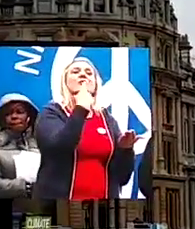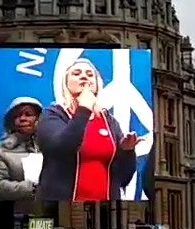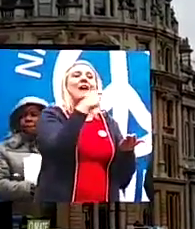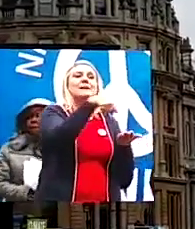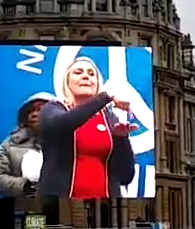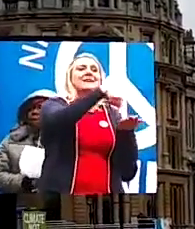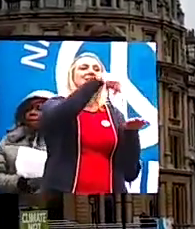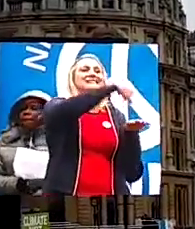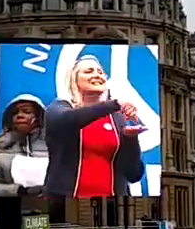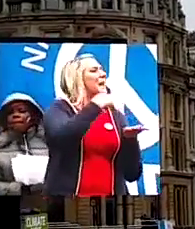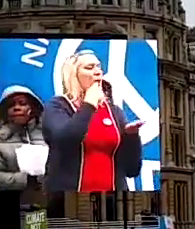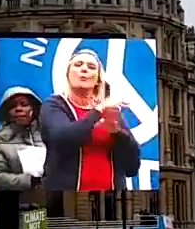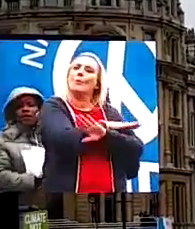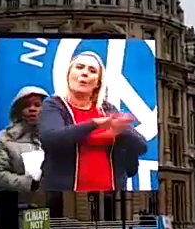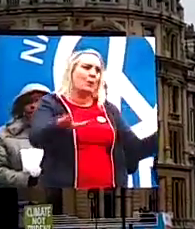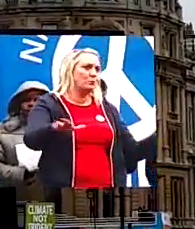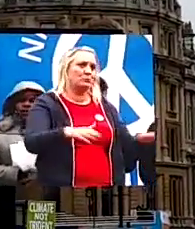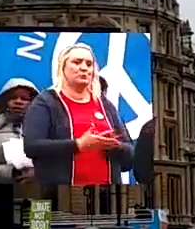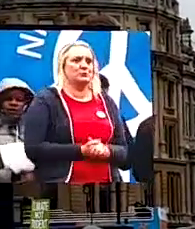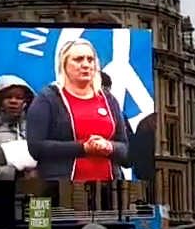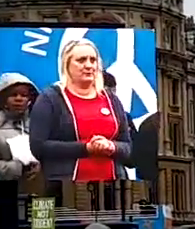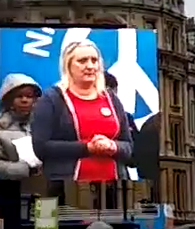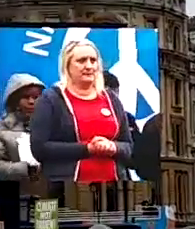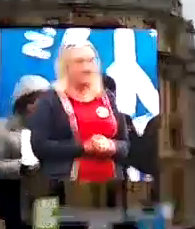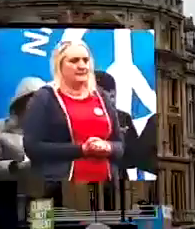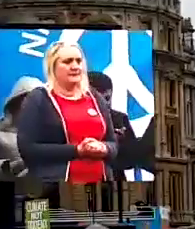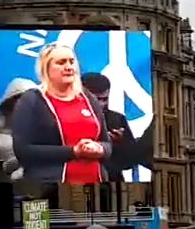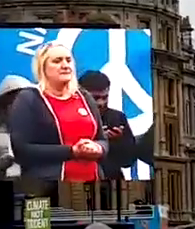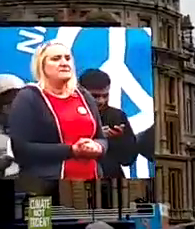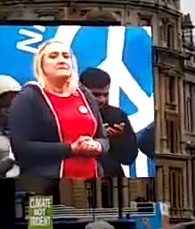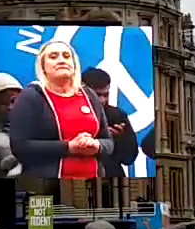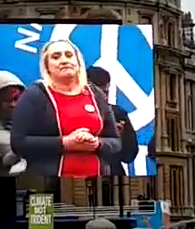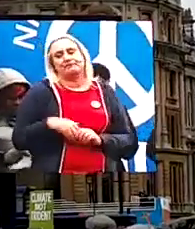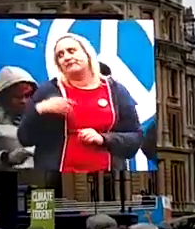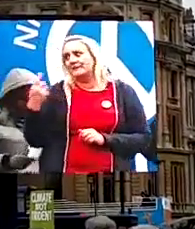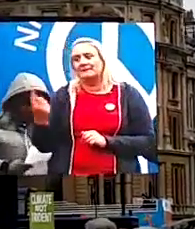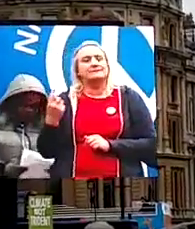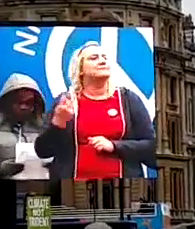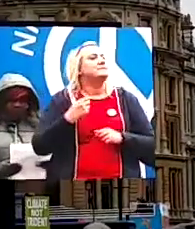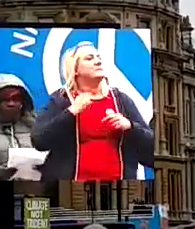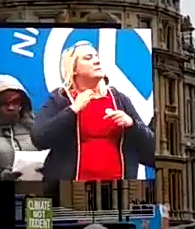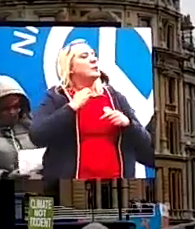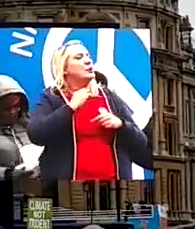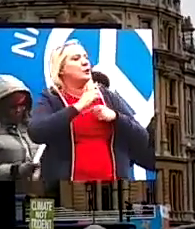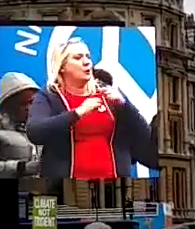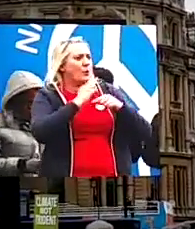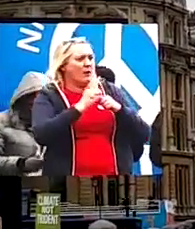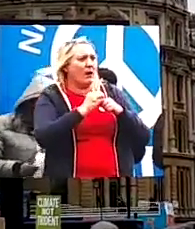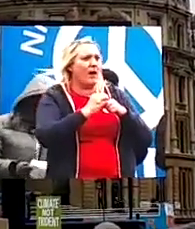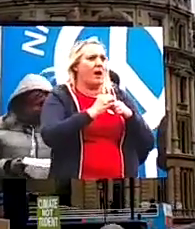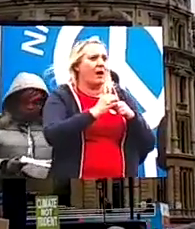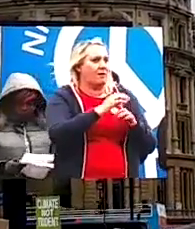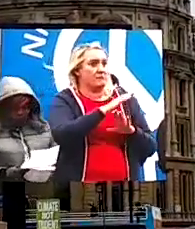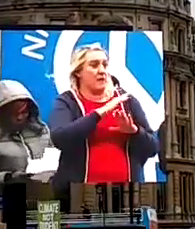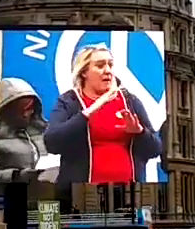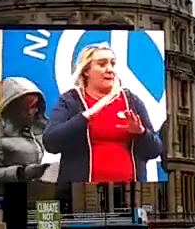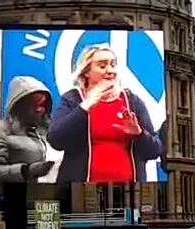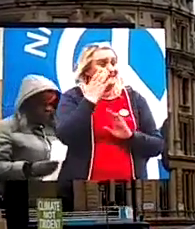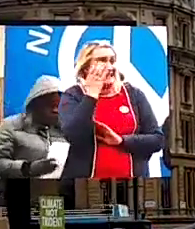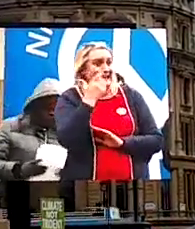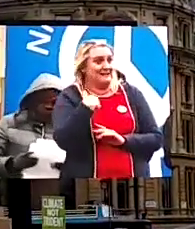them. I come from a nuclear armed state when actually we're not really allowed to say that we're a nuclear armed